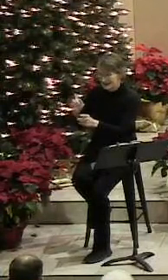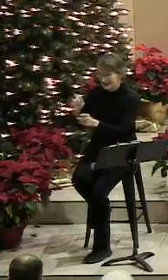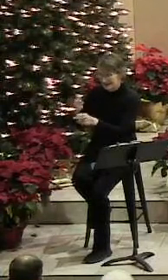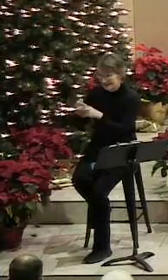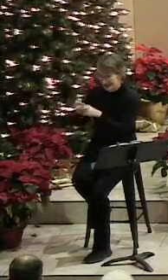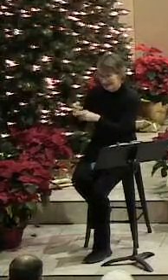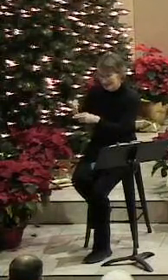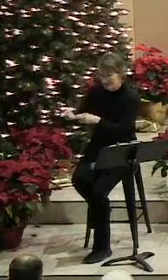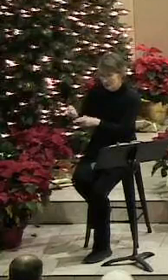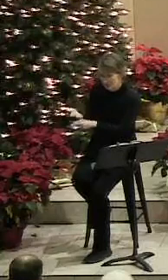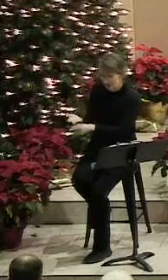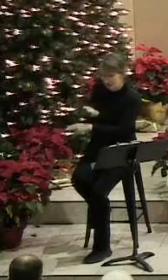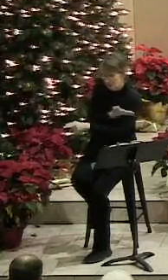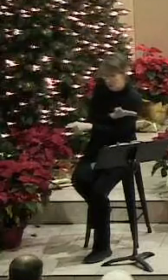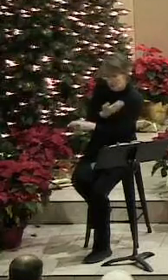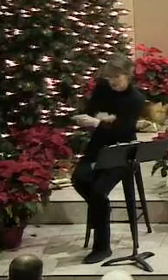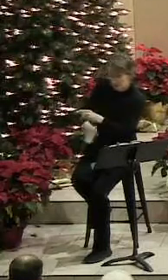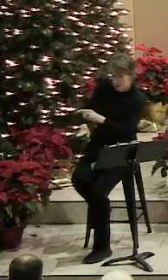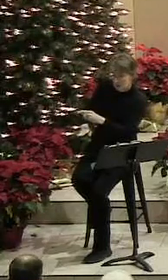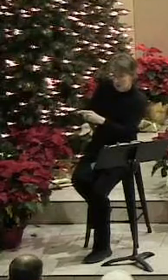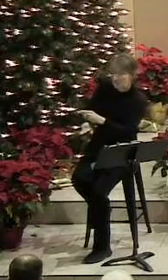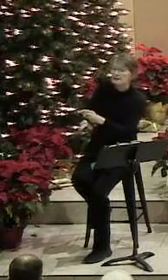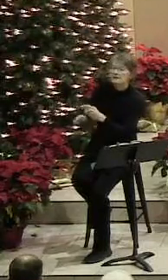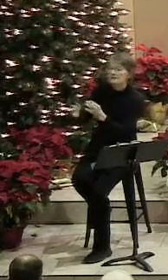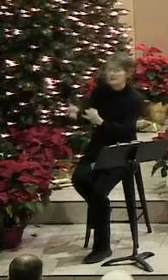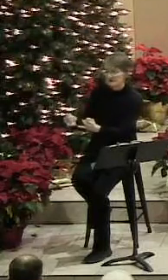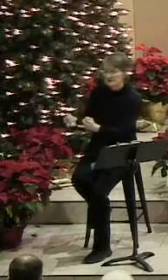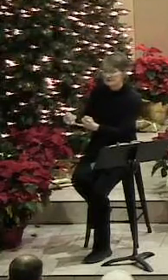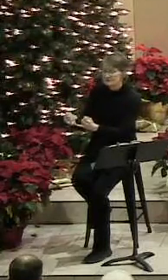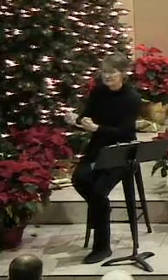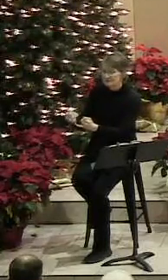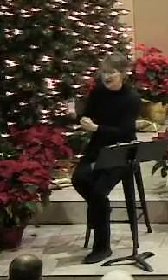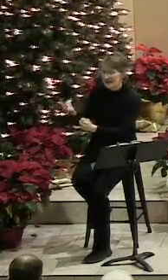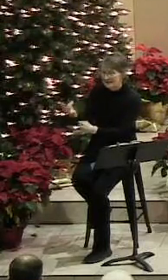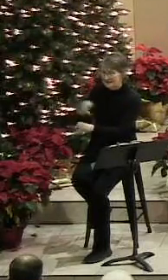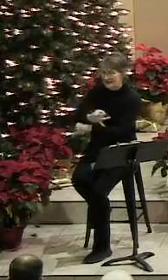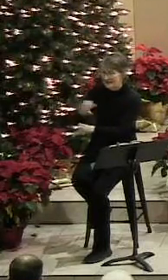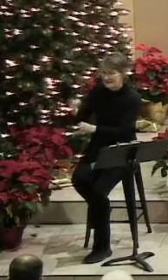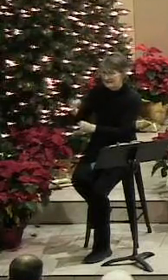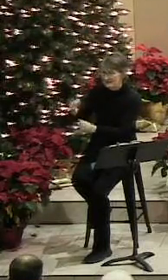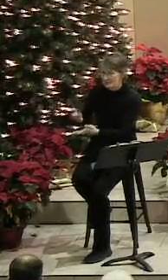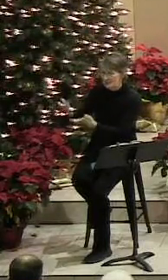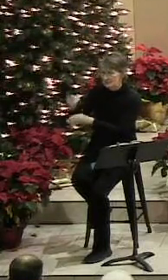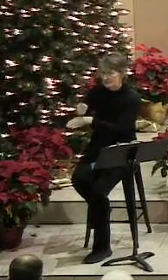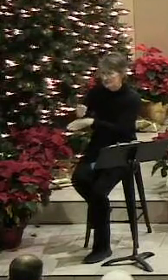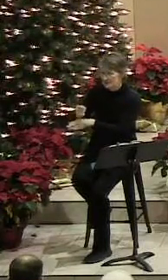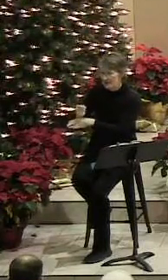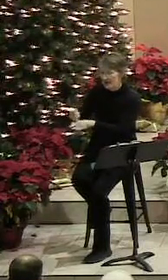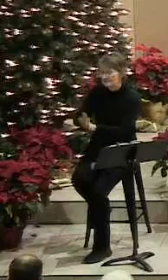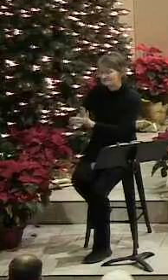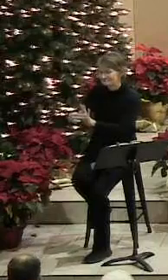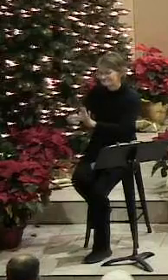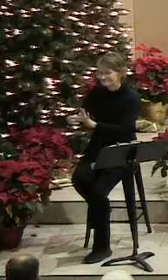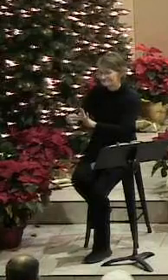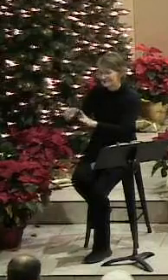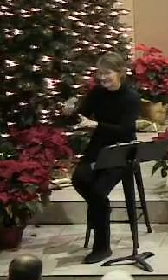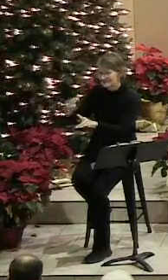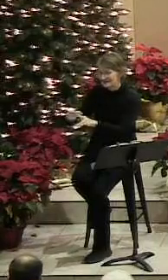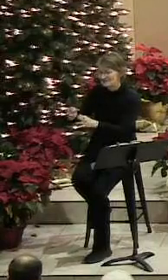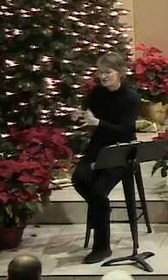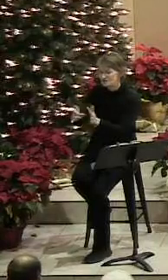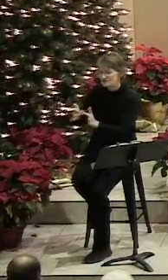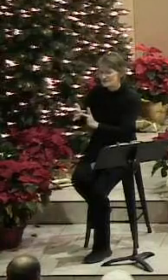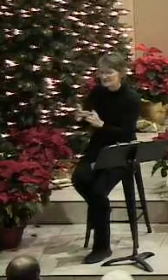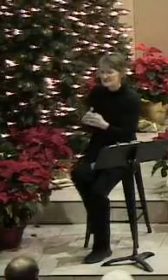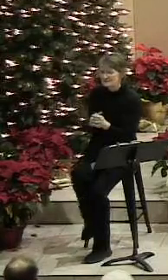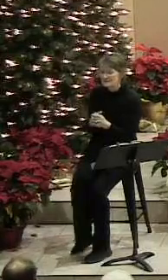Well, today is 8 days since Christmas. You ever noticed there's exactly 8 days between Christmas and New Year's?